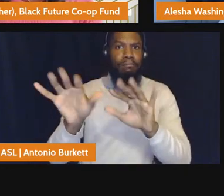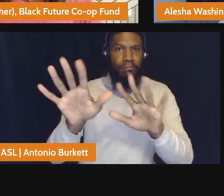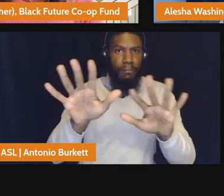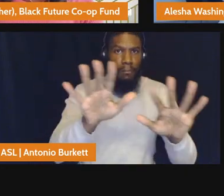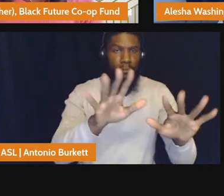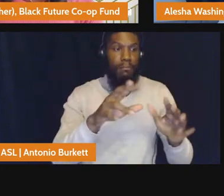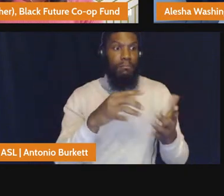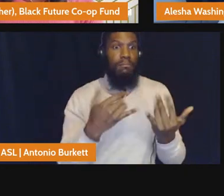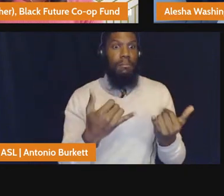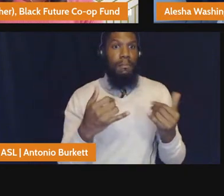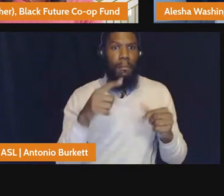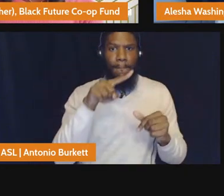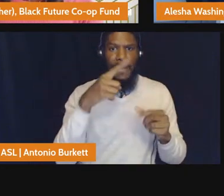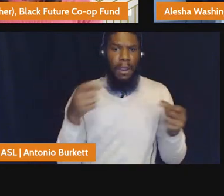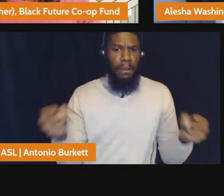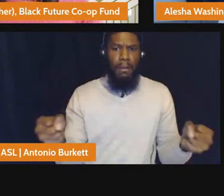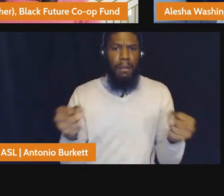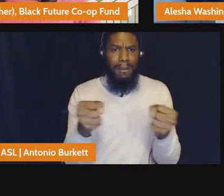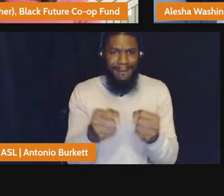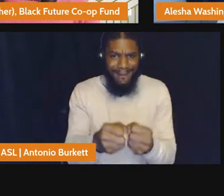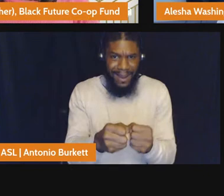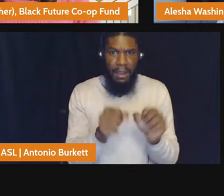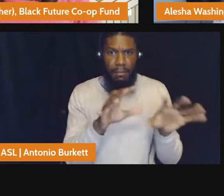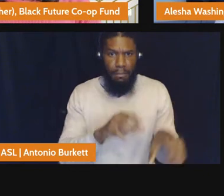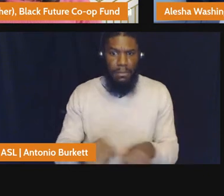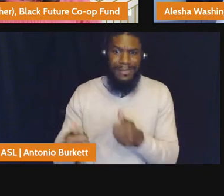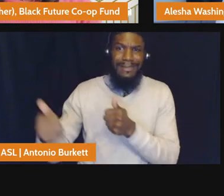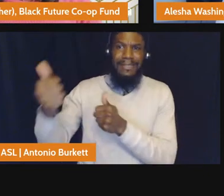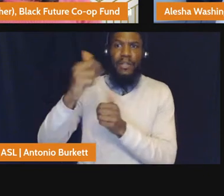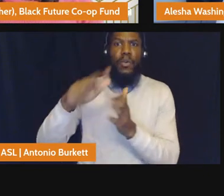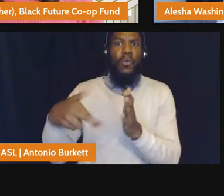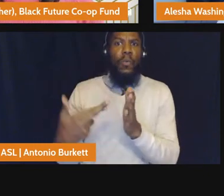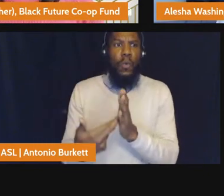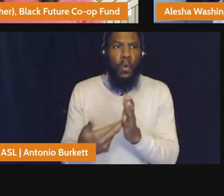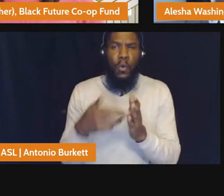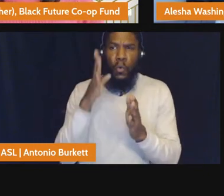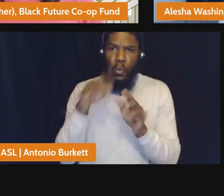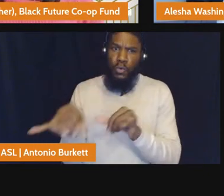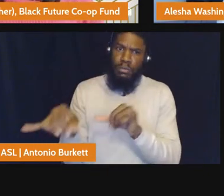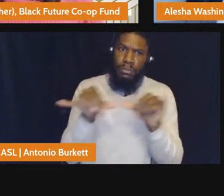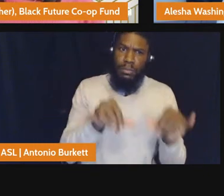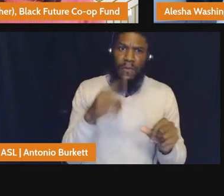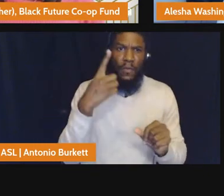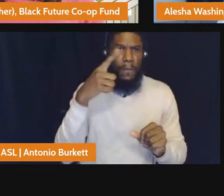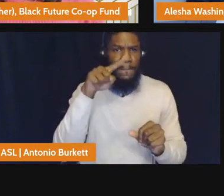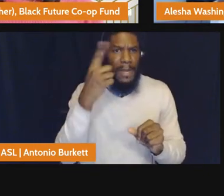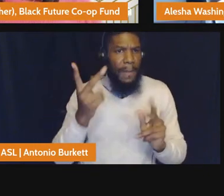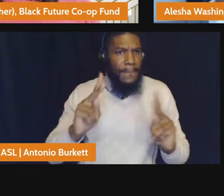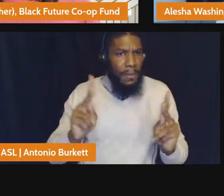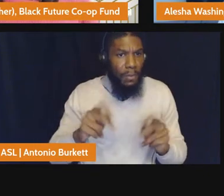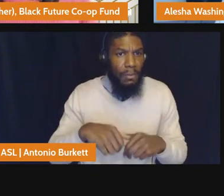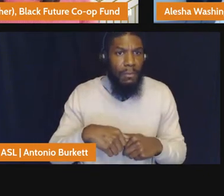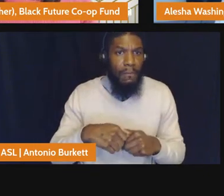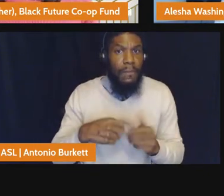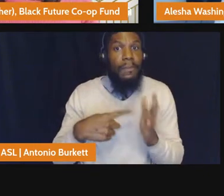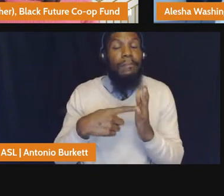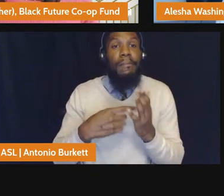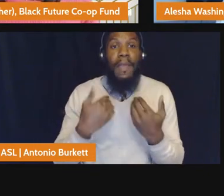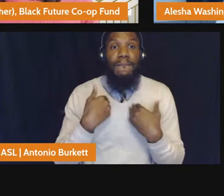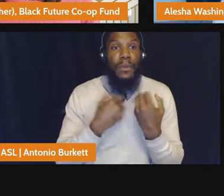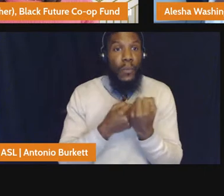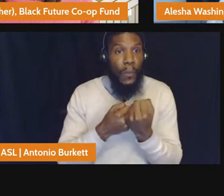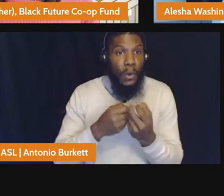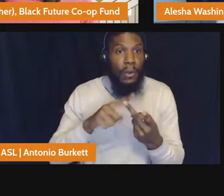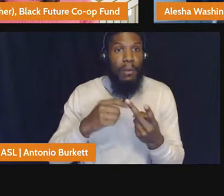Black leaders, up for success? Or are they in a position where they don't have the support of their boards, they don't have the support of staff or stakeholders within